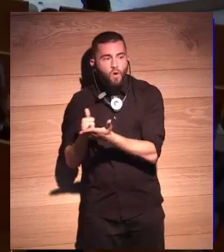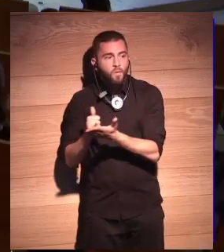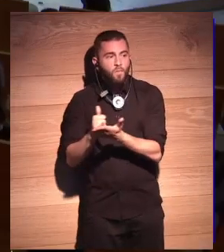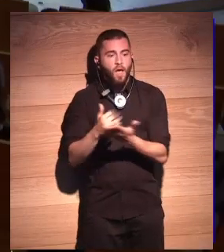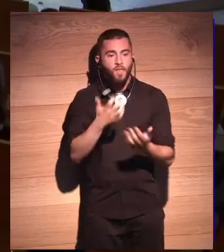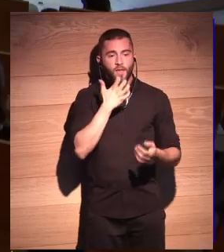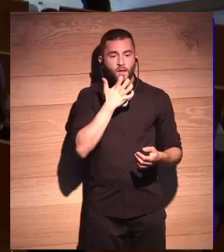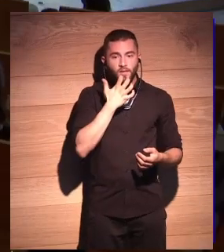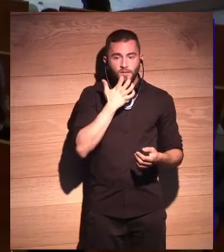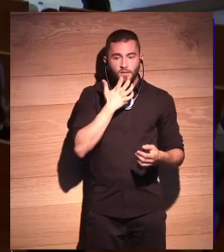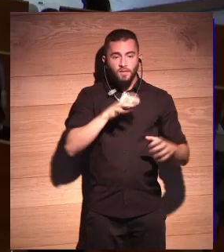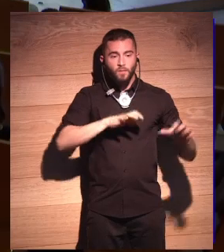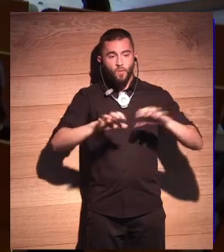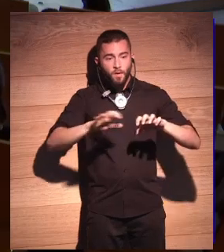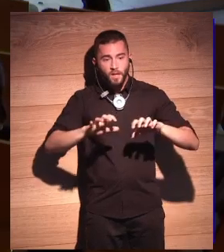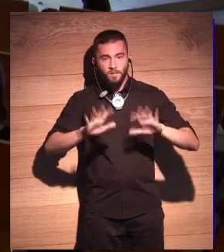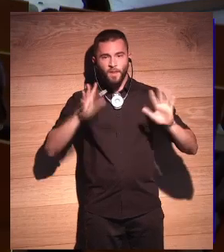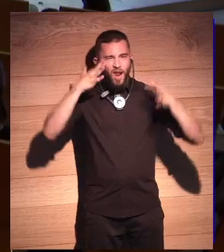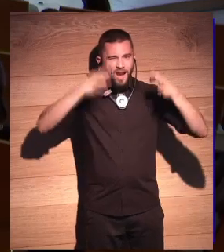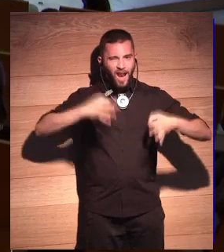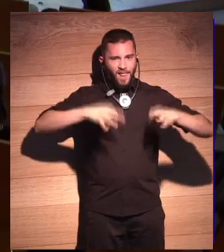time? Vomit-inducing?